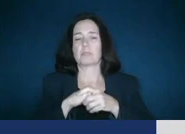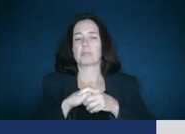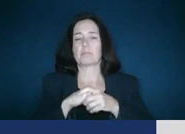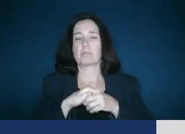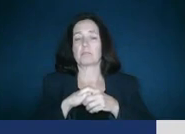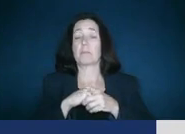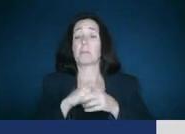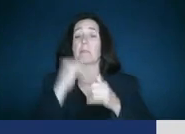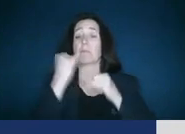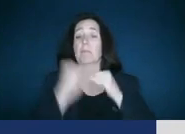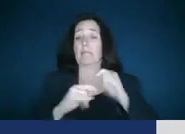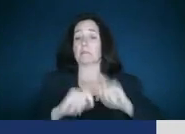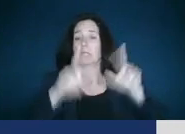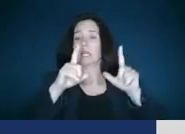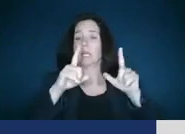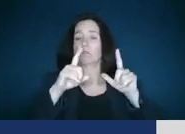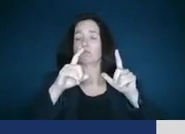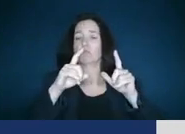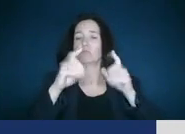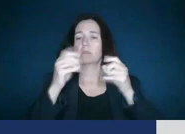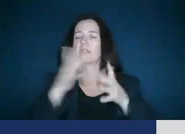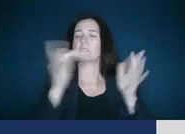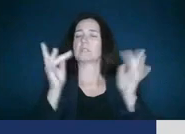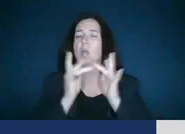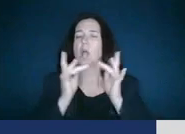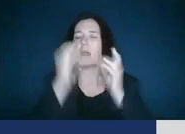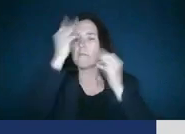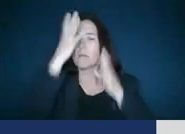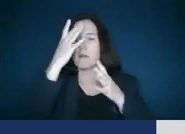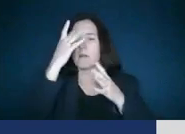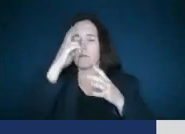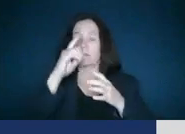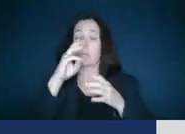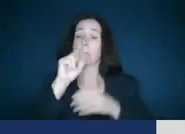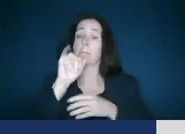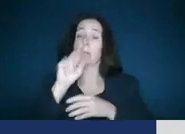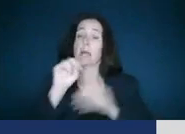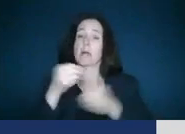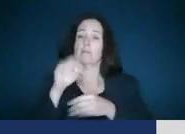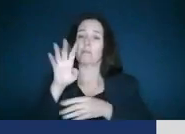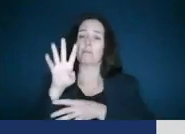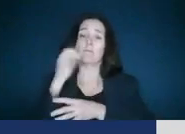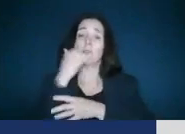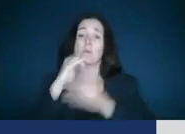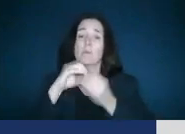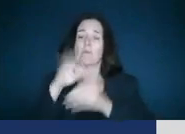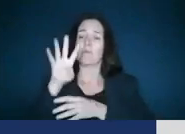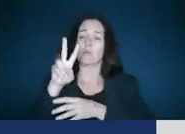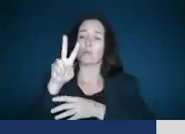And this last slide, I'd like to leave you with our contact information. Our main office phone number is